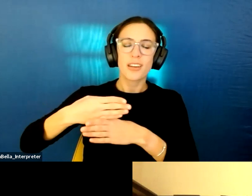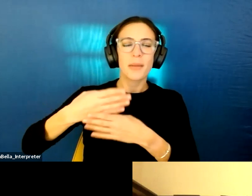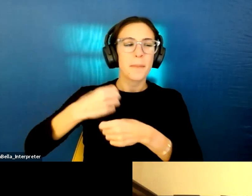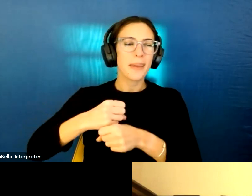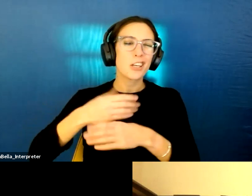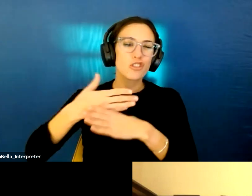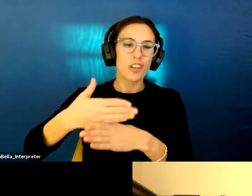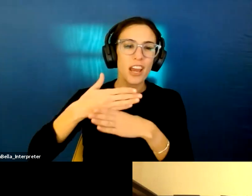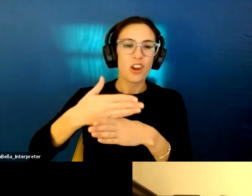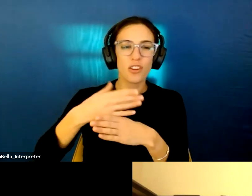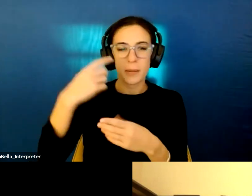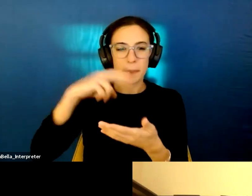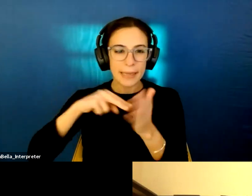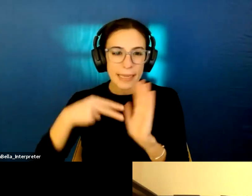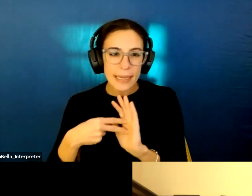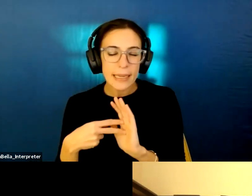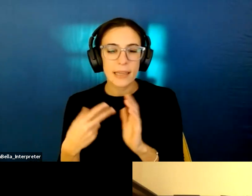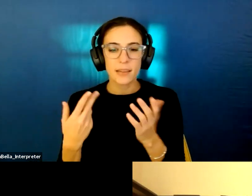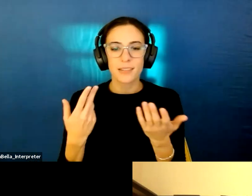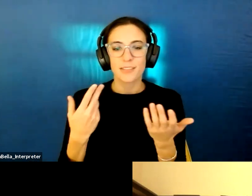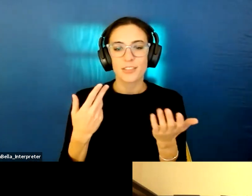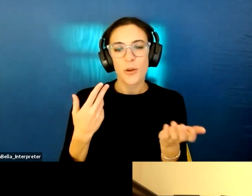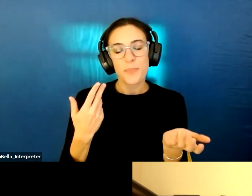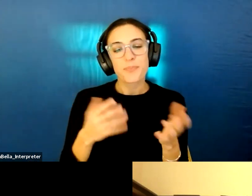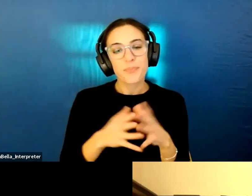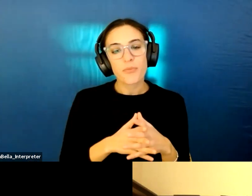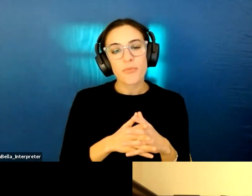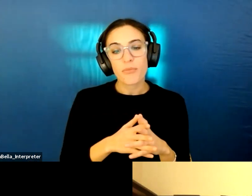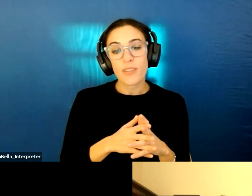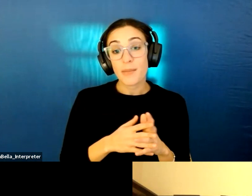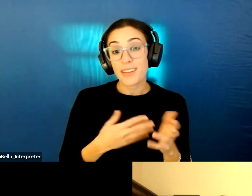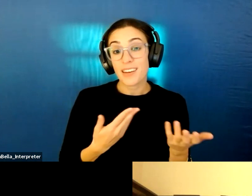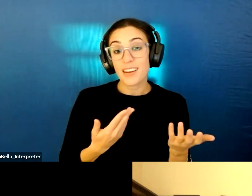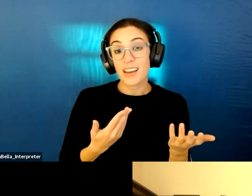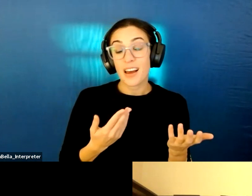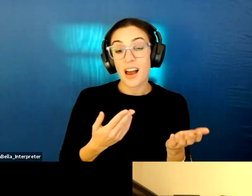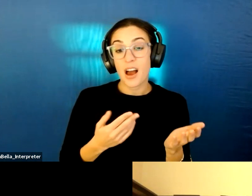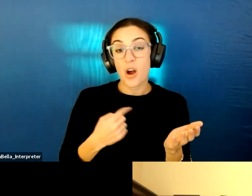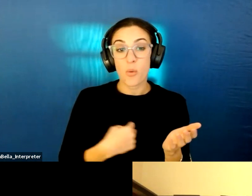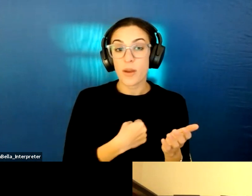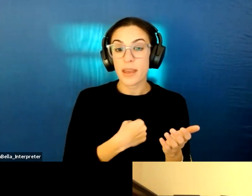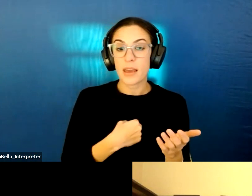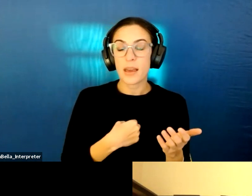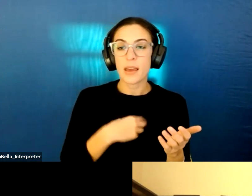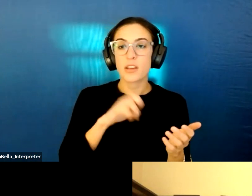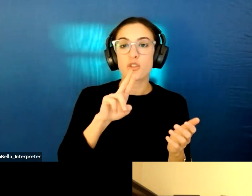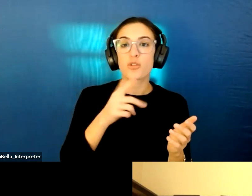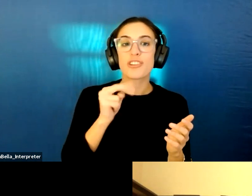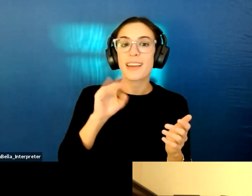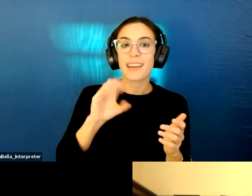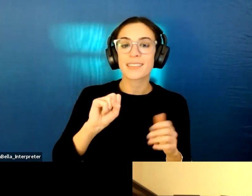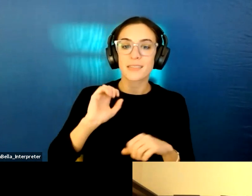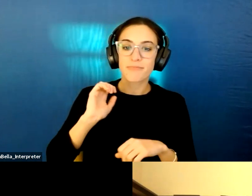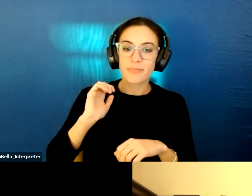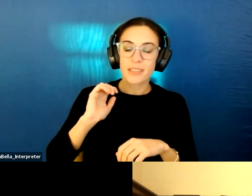as a collective. And that's the unfortunate reality that eugenics obscures. It opposes a differential value when no such